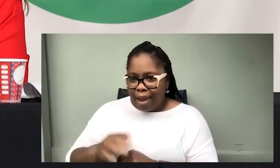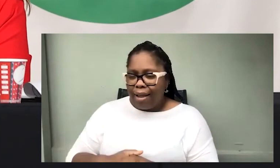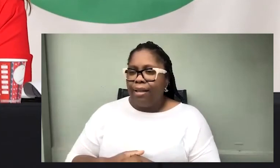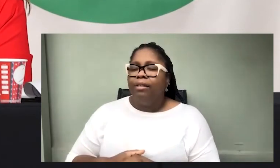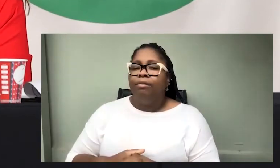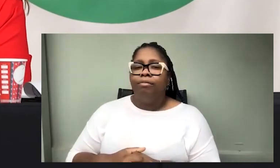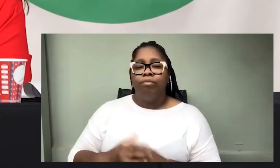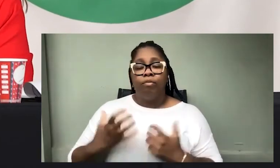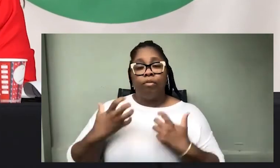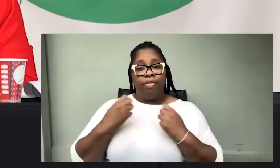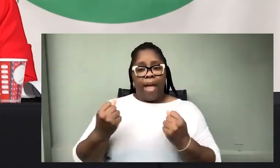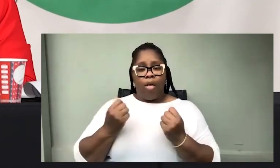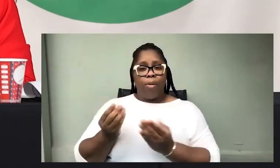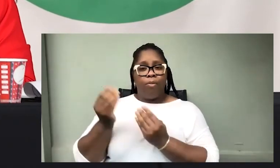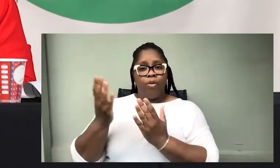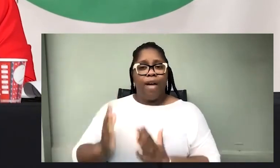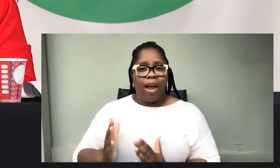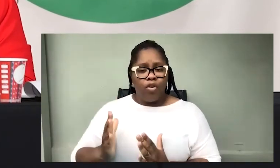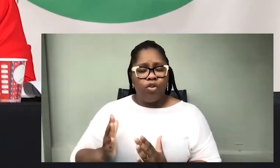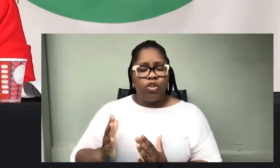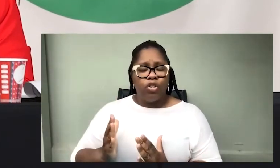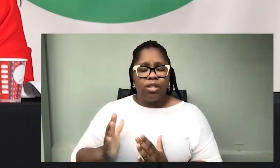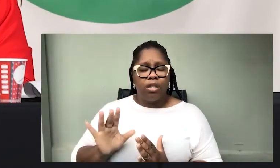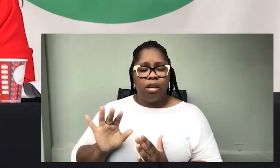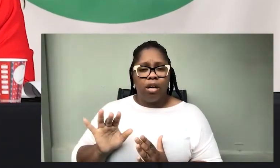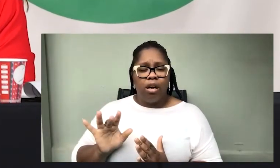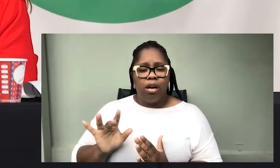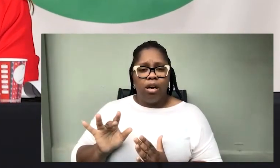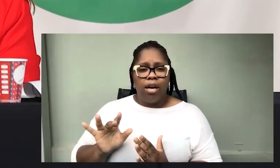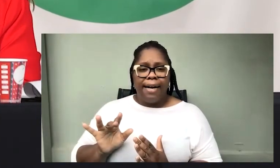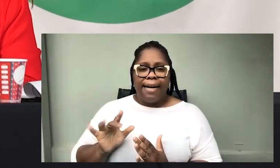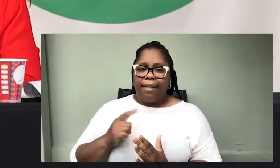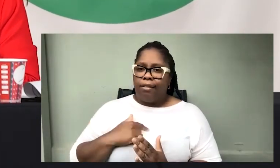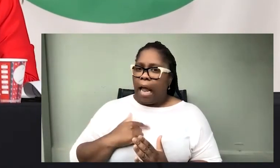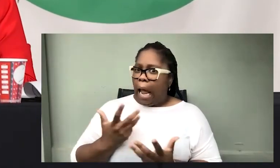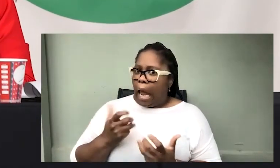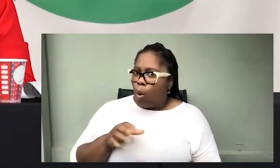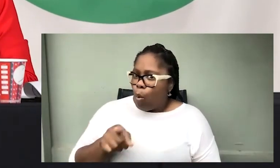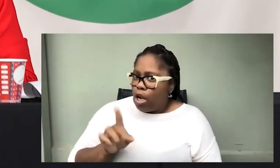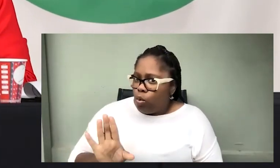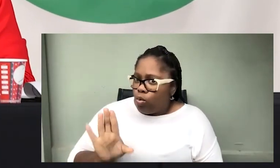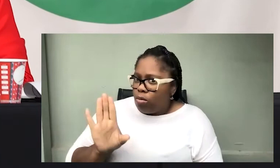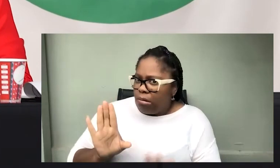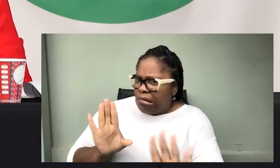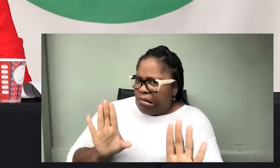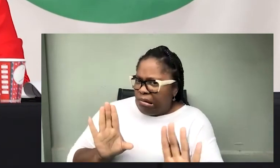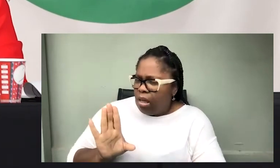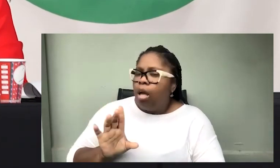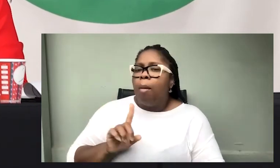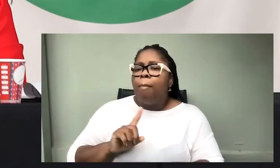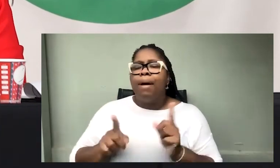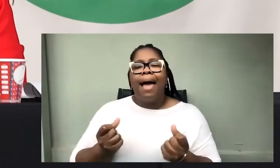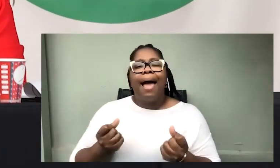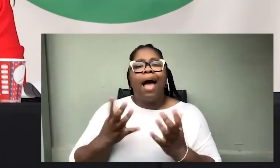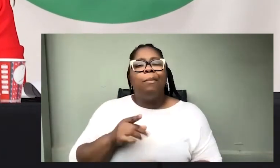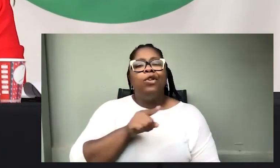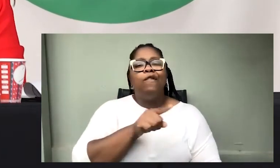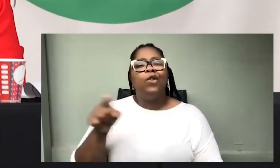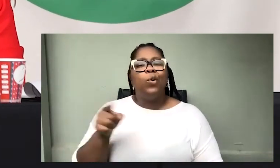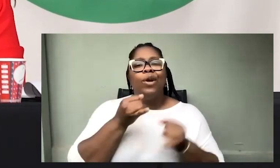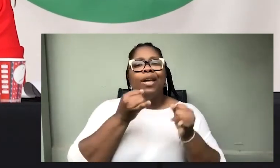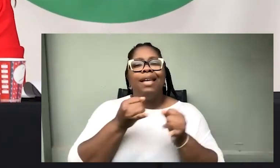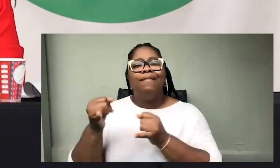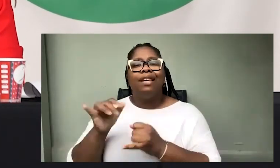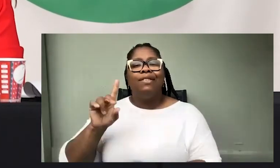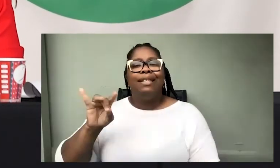at the health providers, and I don't want you to raise your hand, but how many of you individually here have actually